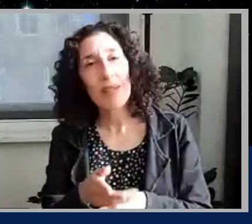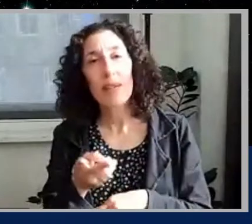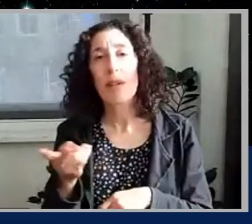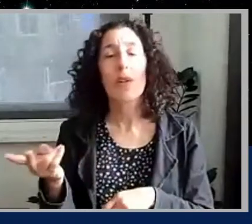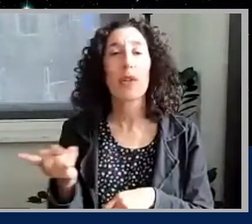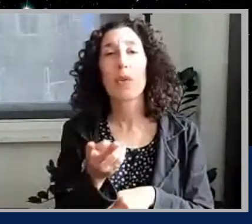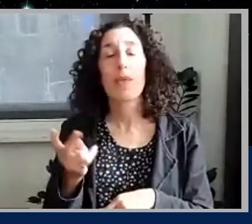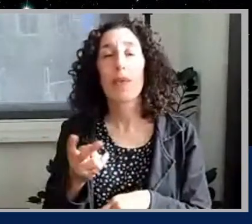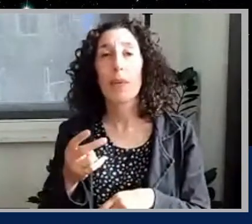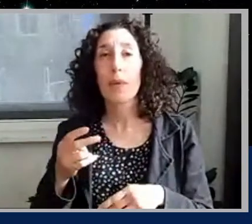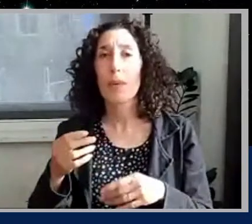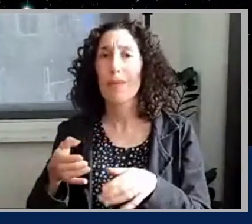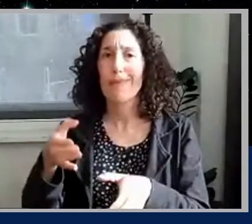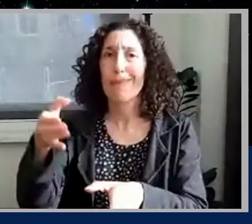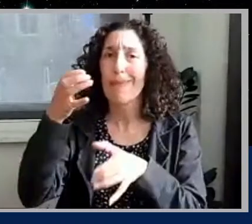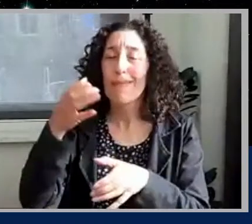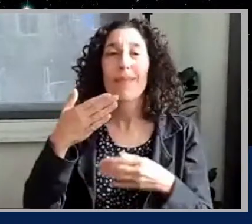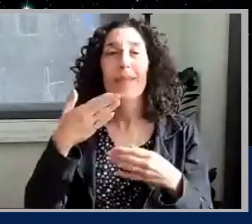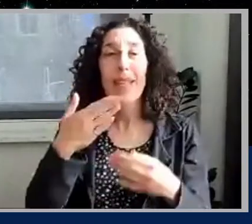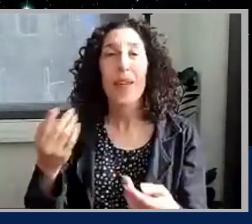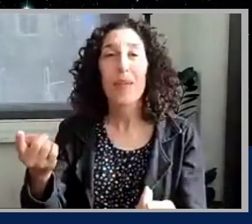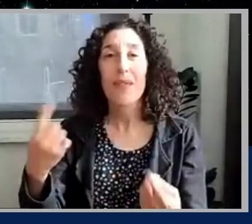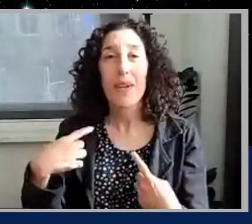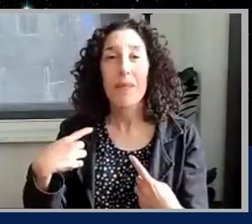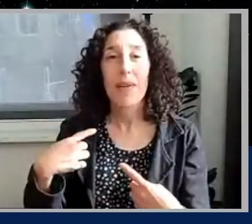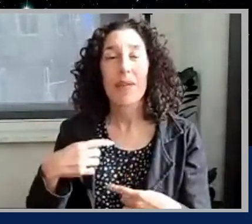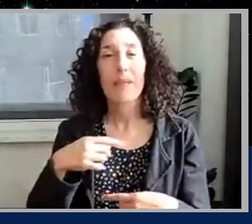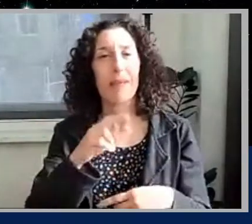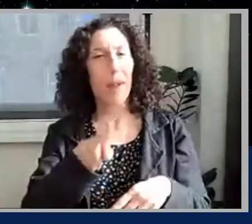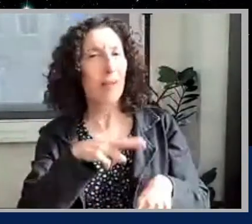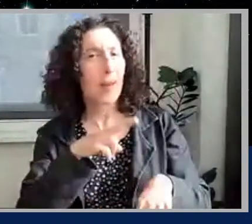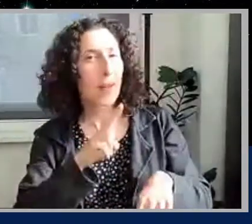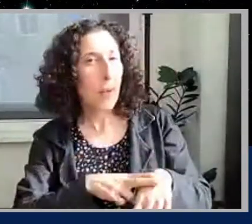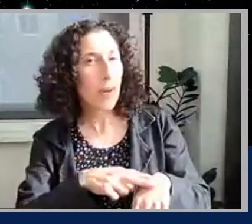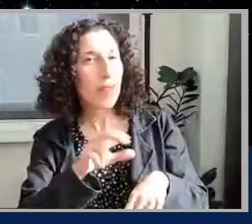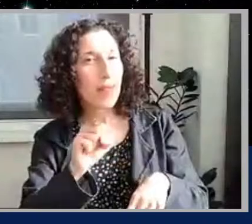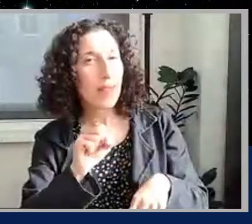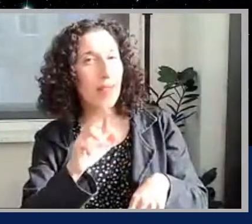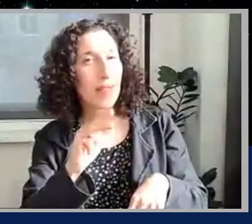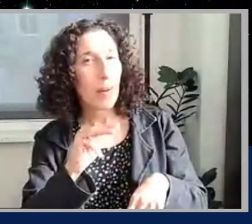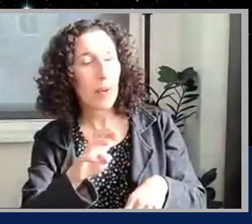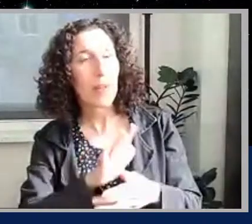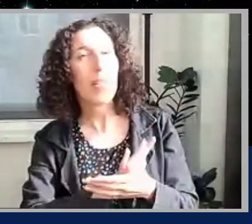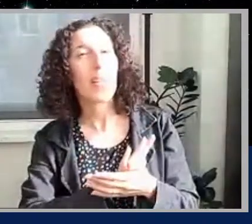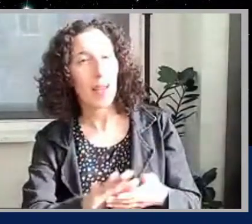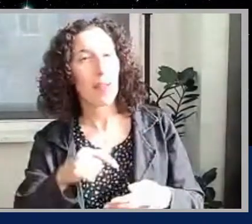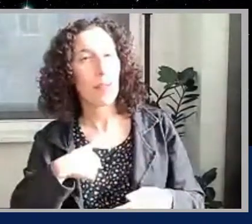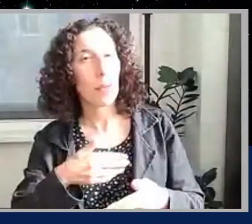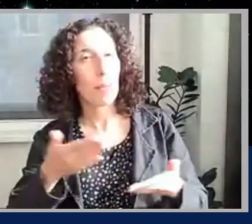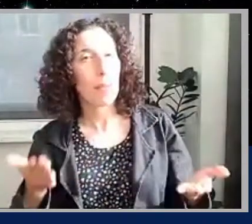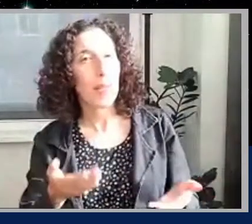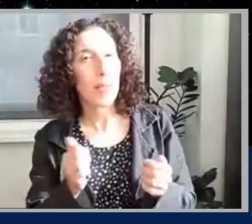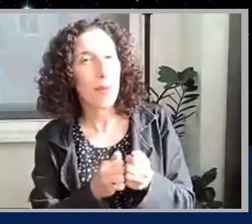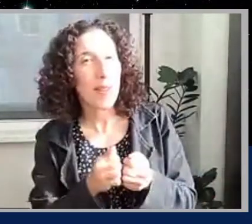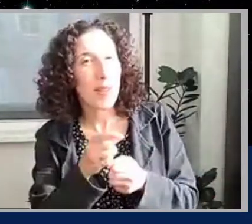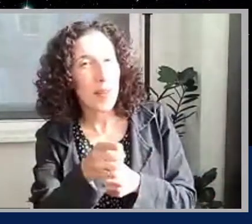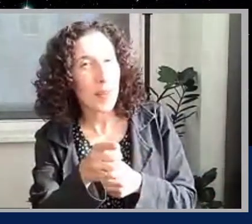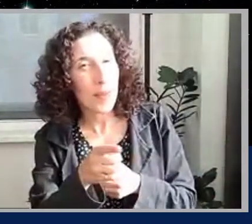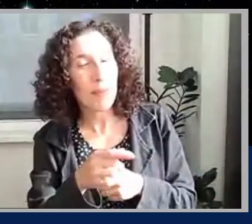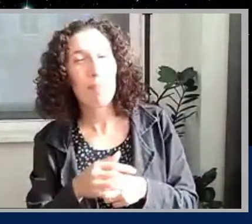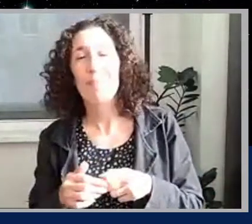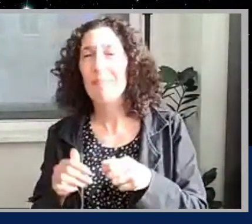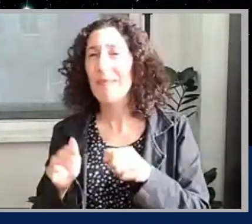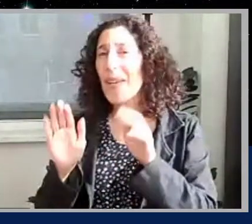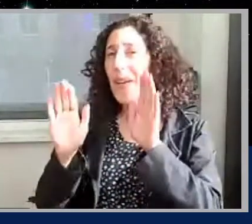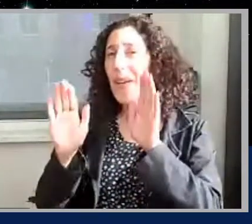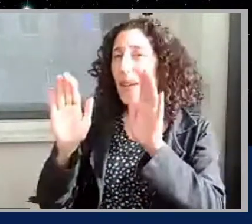Thanks, Summer. It's really nice to be here with you always. Yay. So I wanted to just sort of start just to kind of put